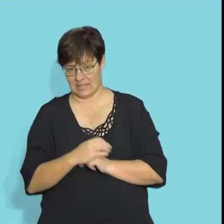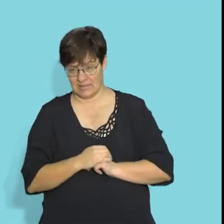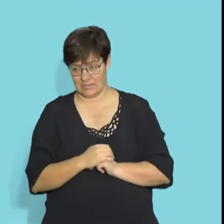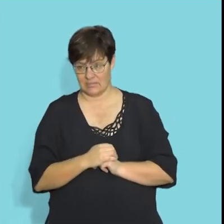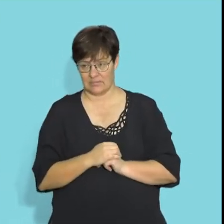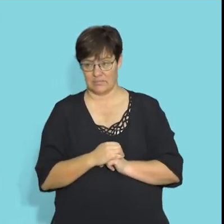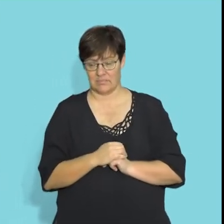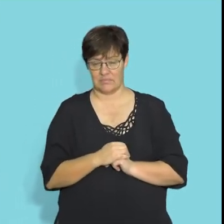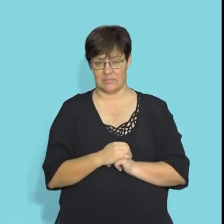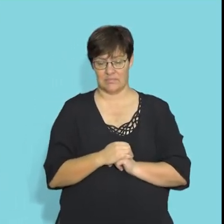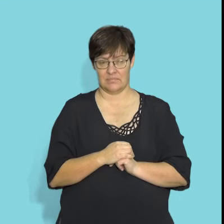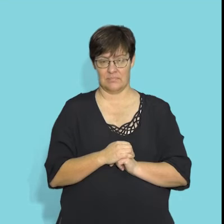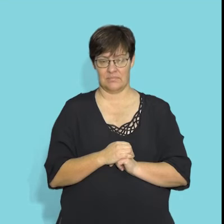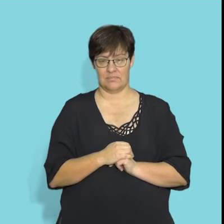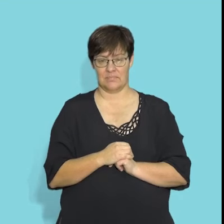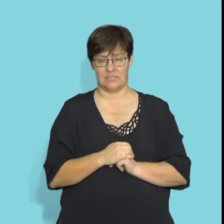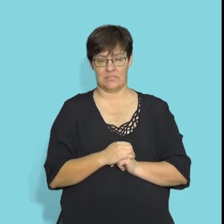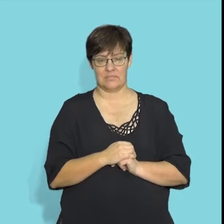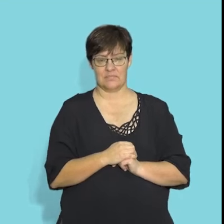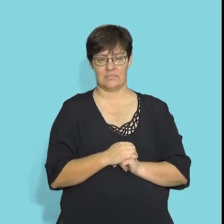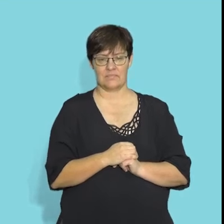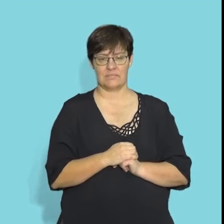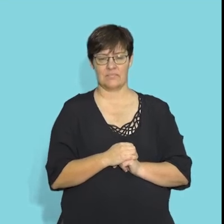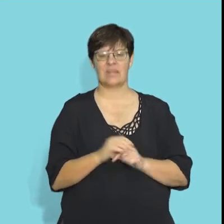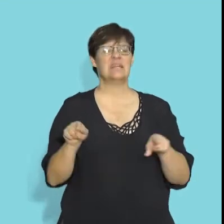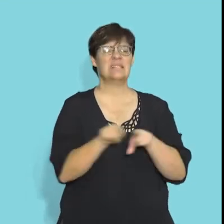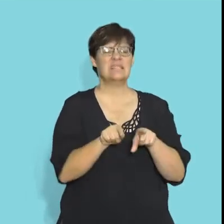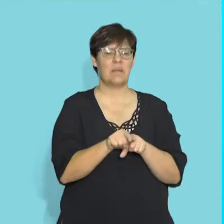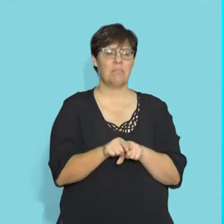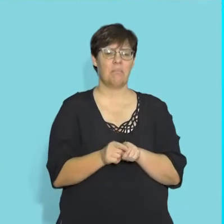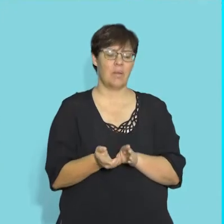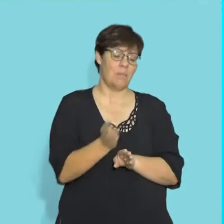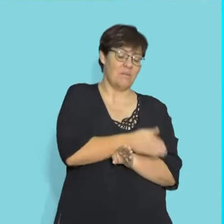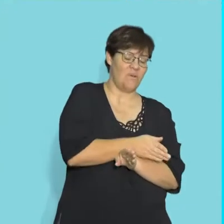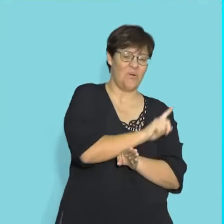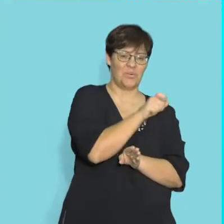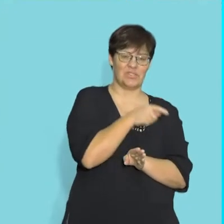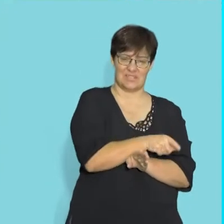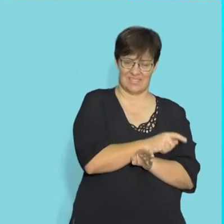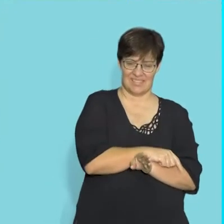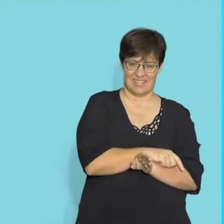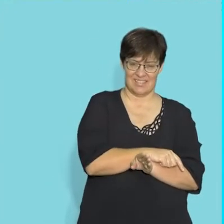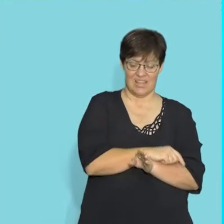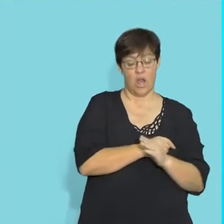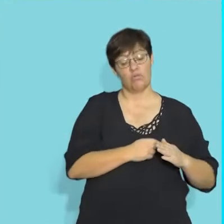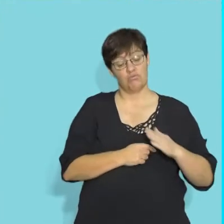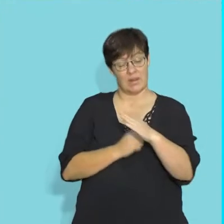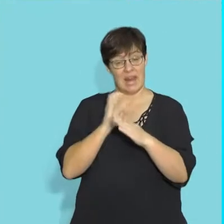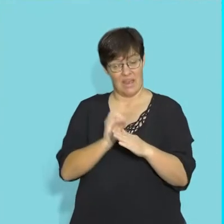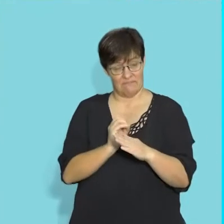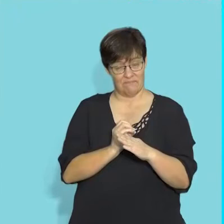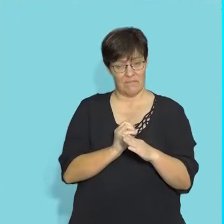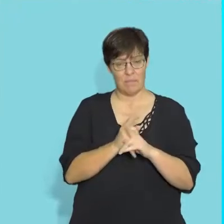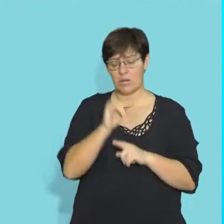is I need to find C. Now, this is exactly like the question we did earlier, where I had the gradient, but I couldn't read